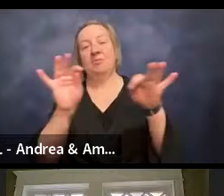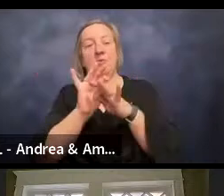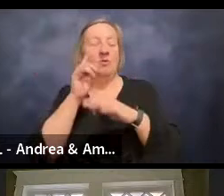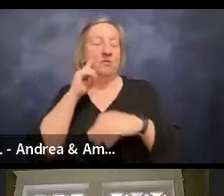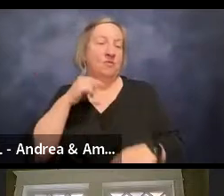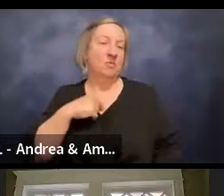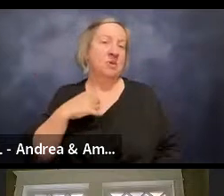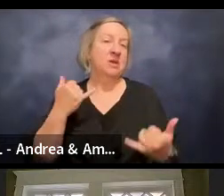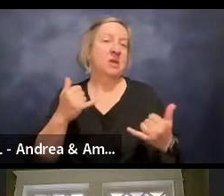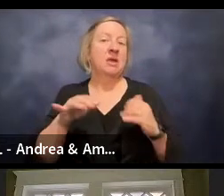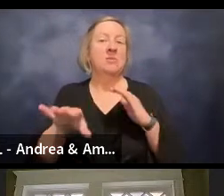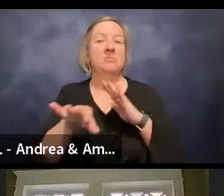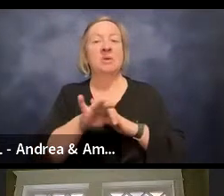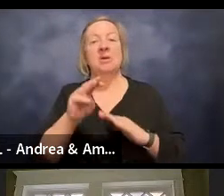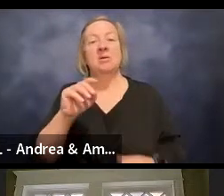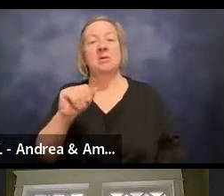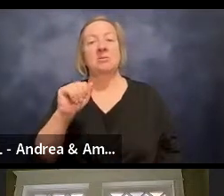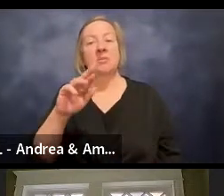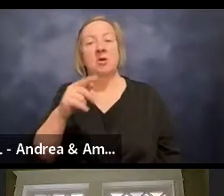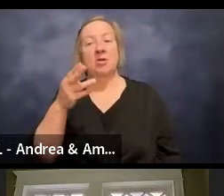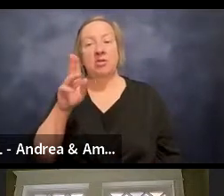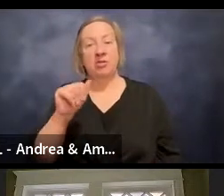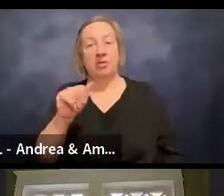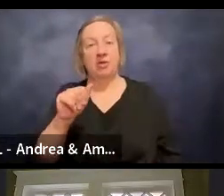Next, I'll pick Martha to my left.